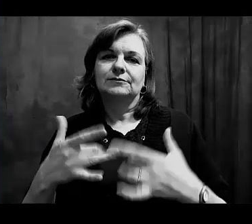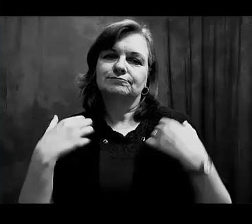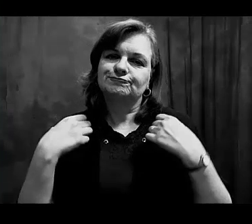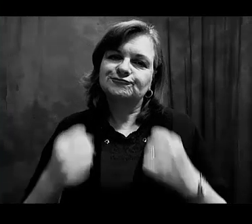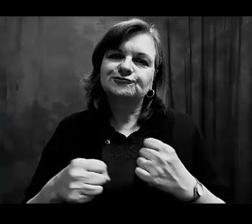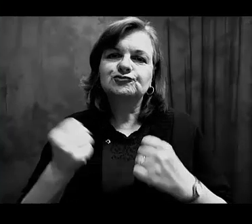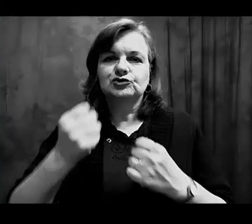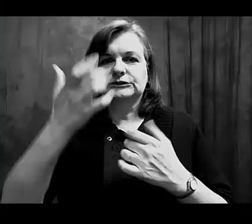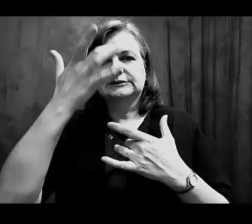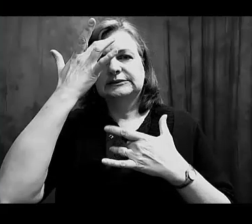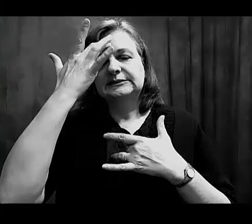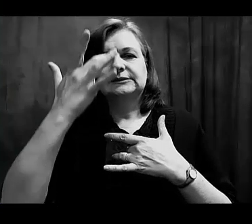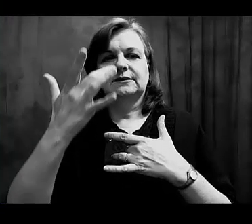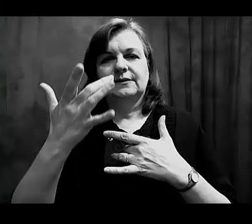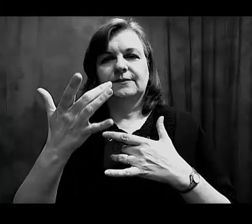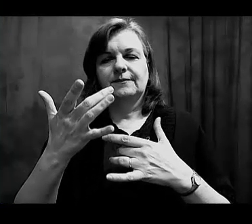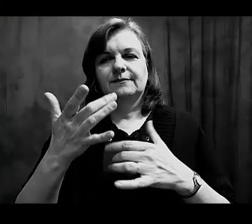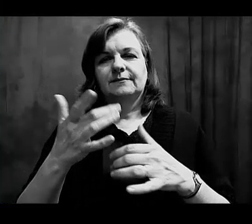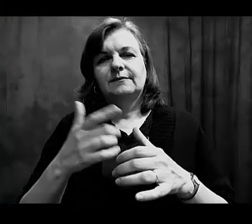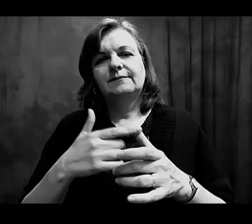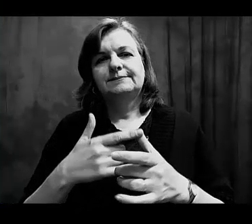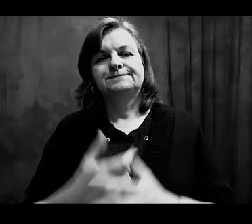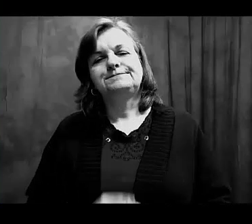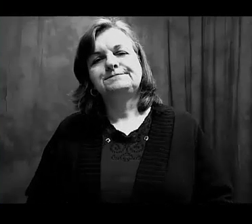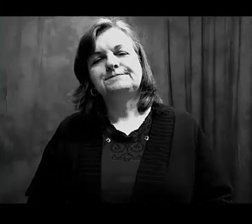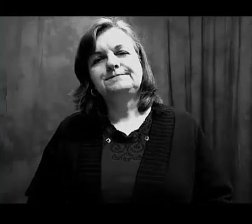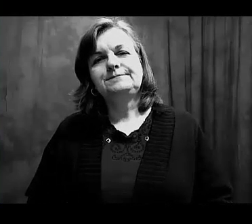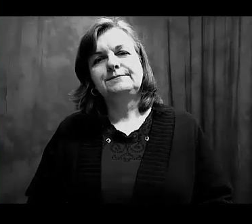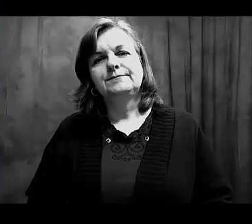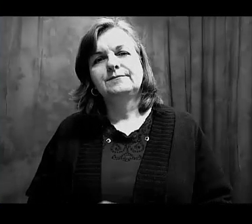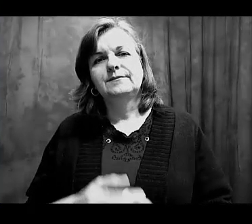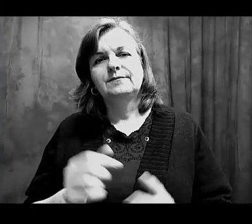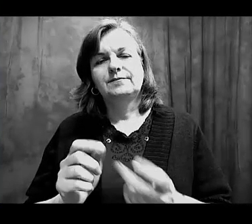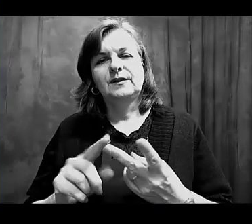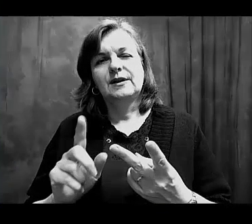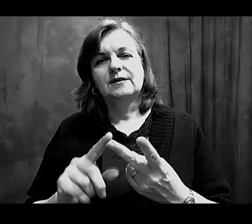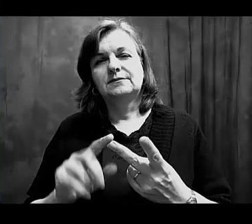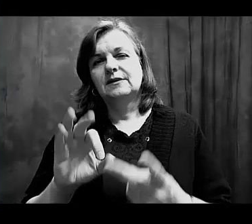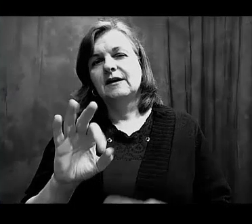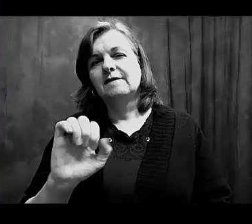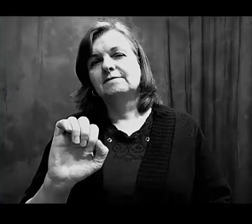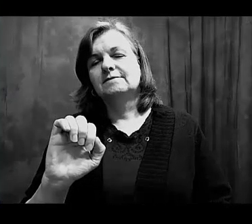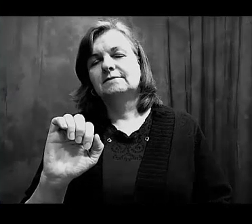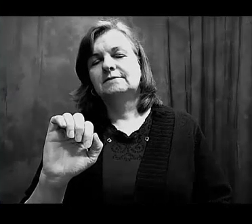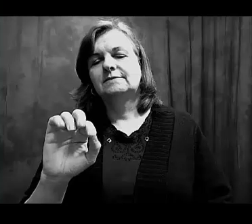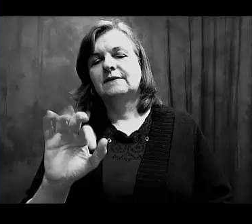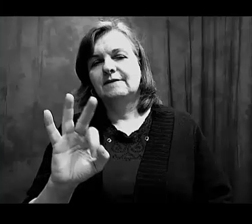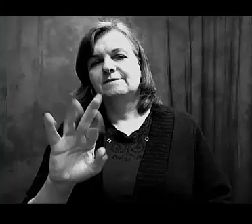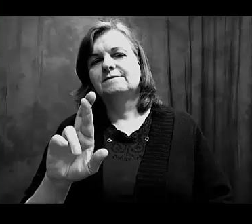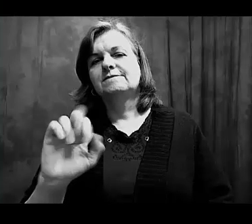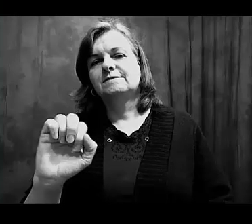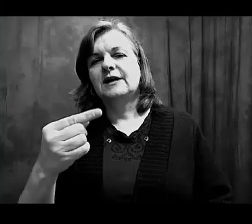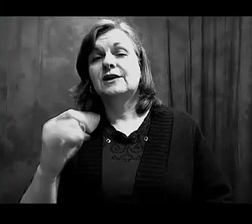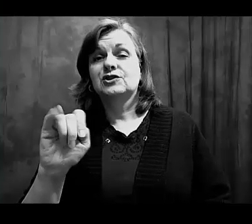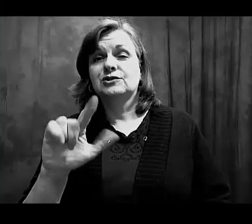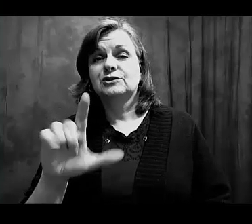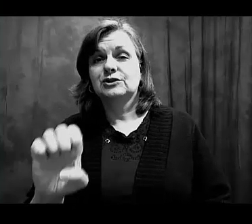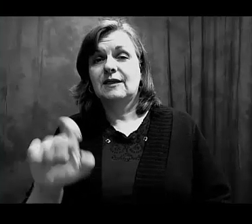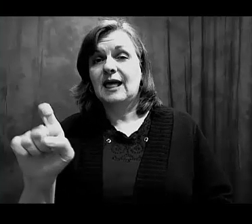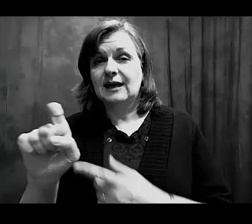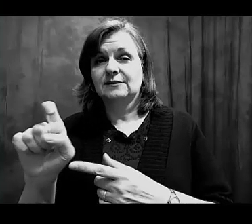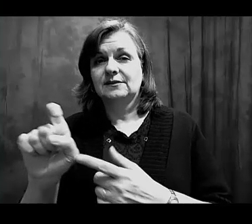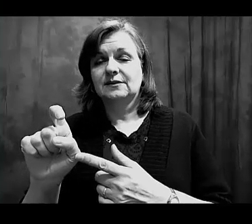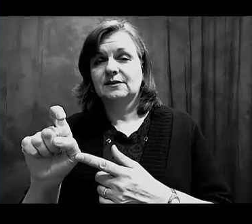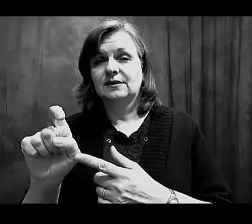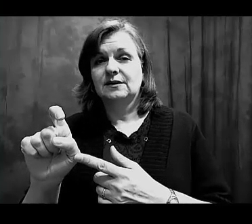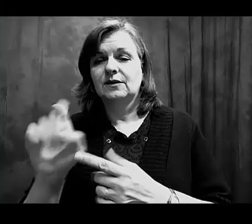For Fragile X, we can actually look at this protein expression. Remember, genes